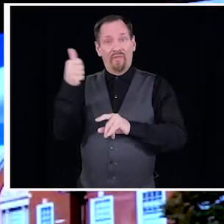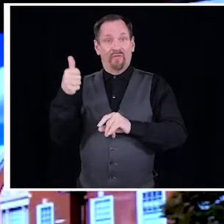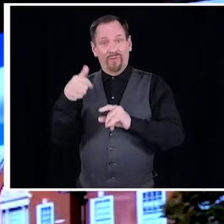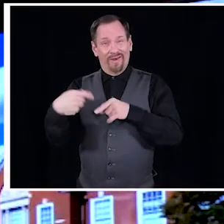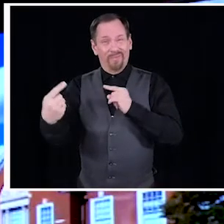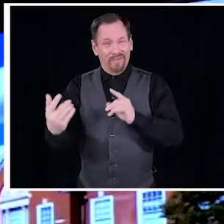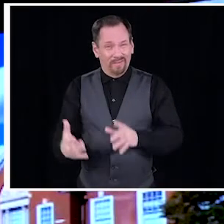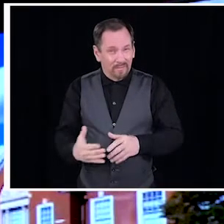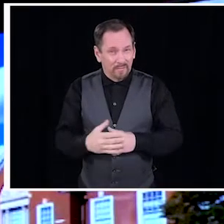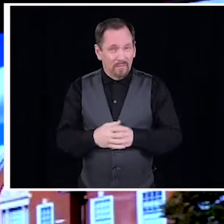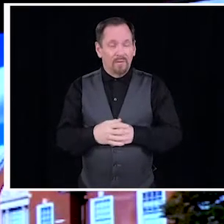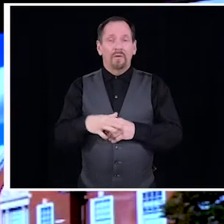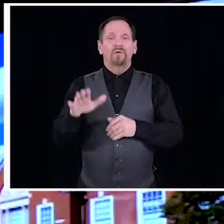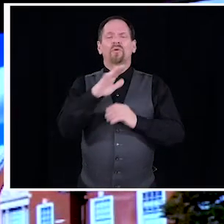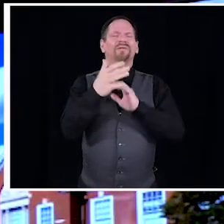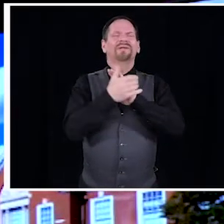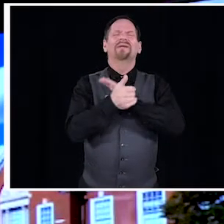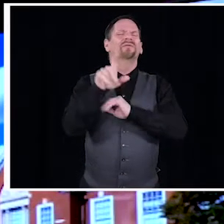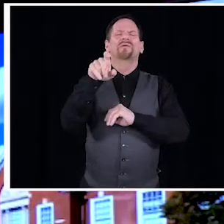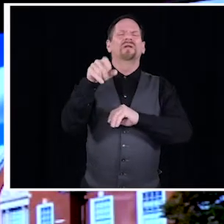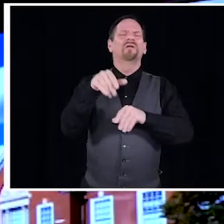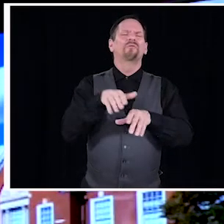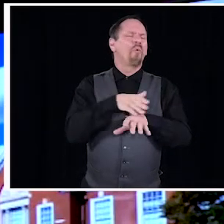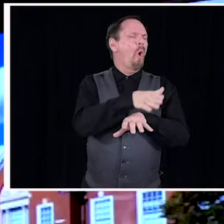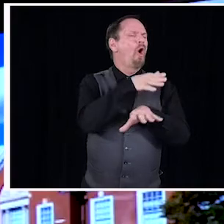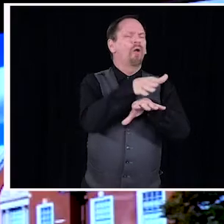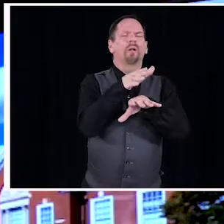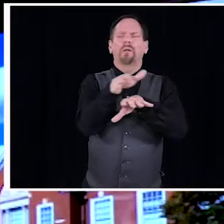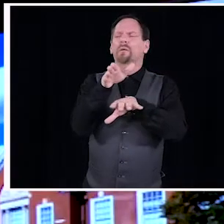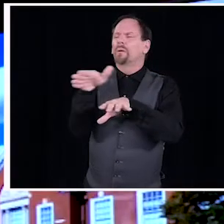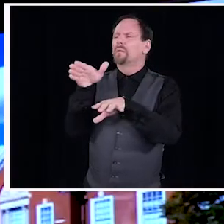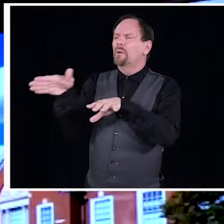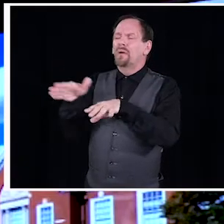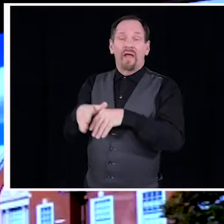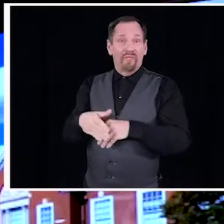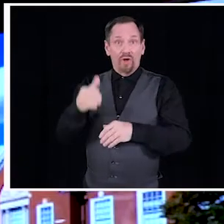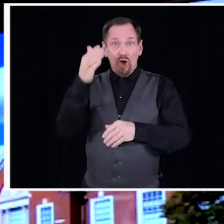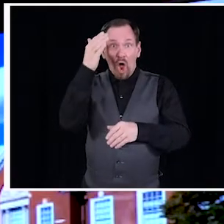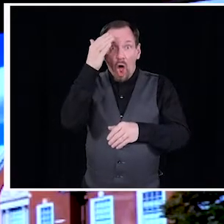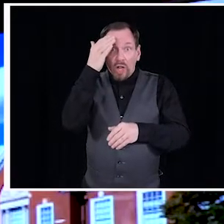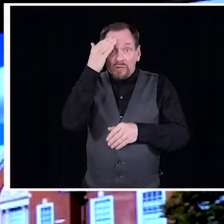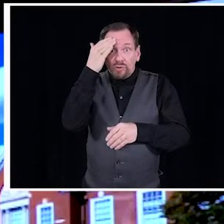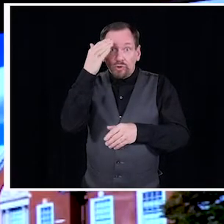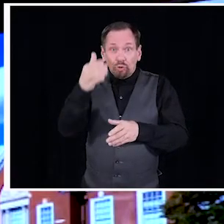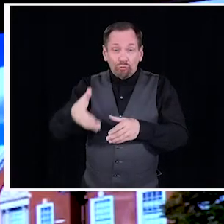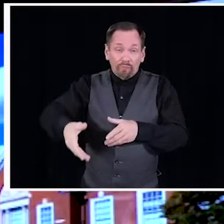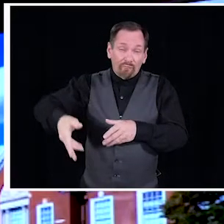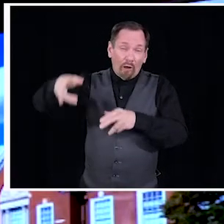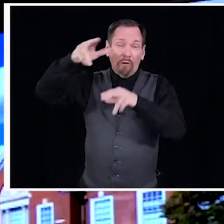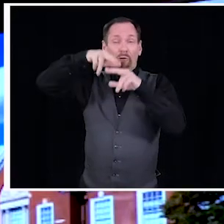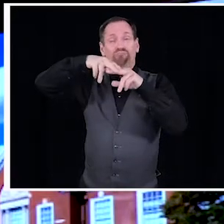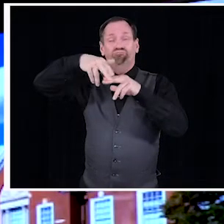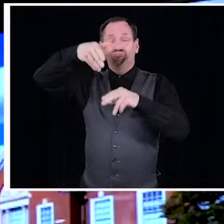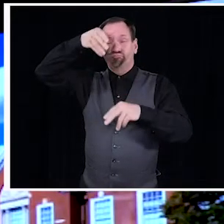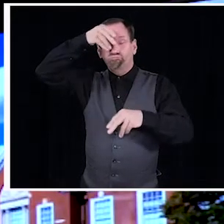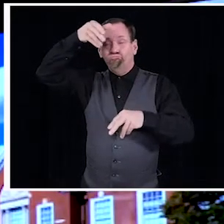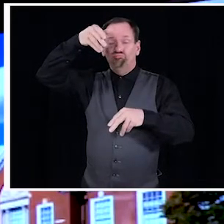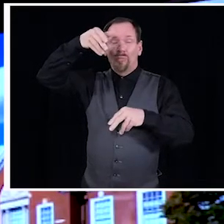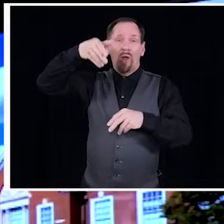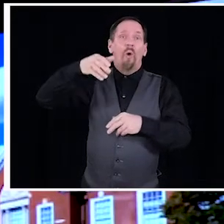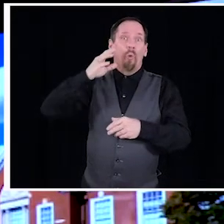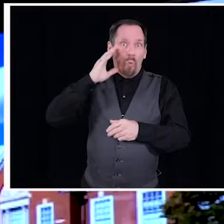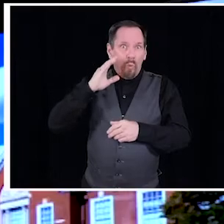sector, and the knowledge that you have worked so hard to attain will serve you well in whatever circumstances come your